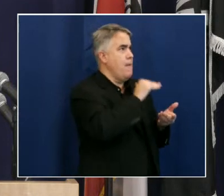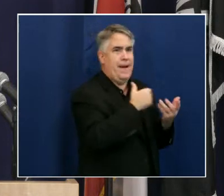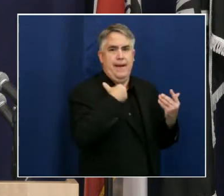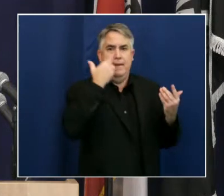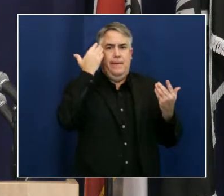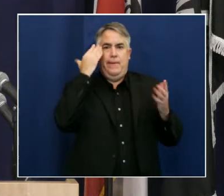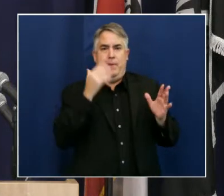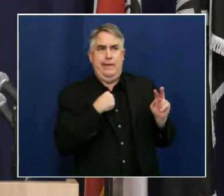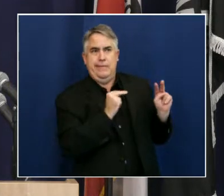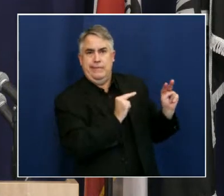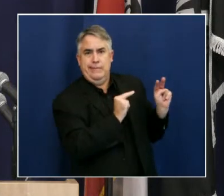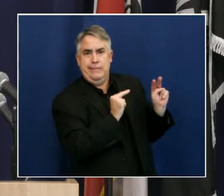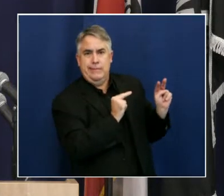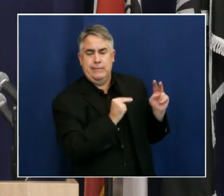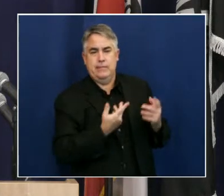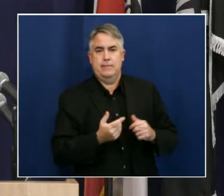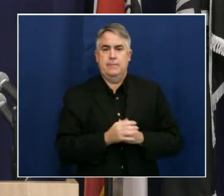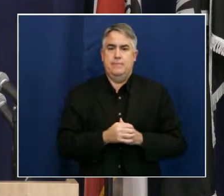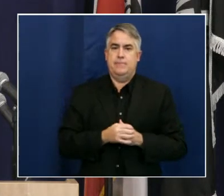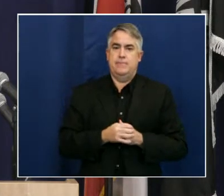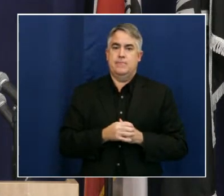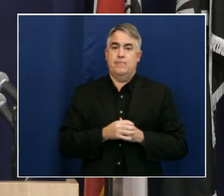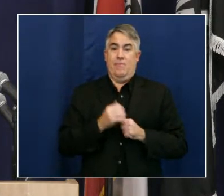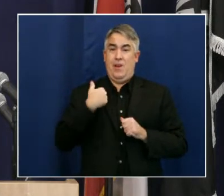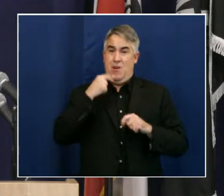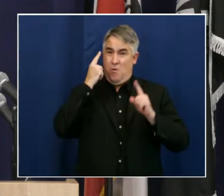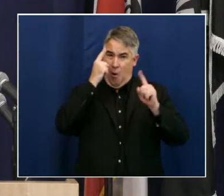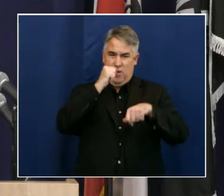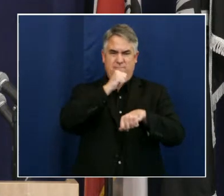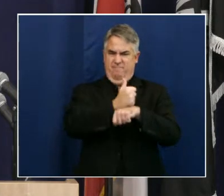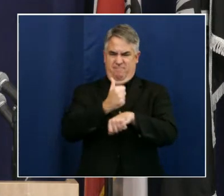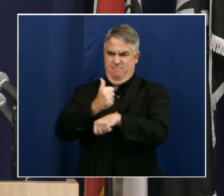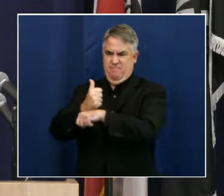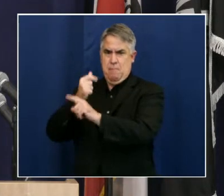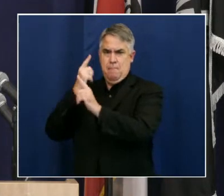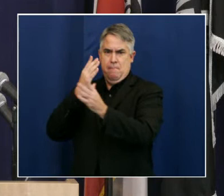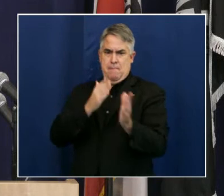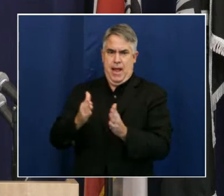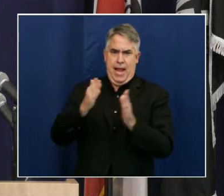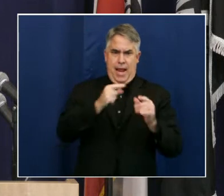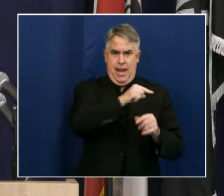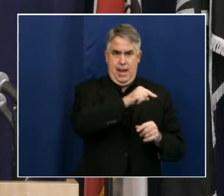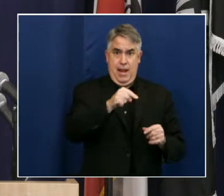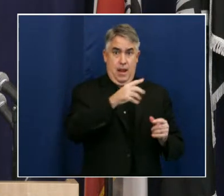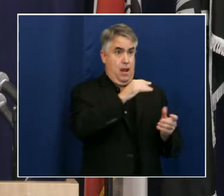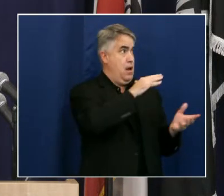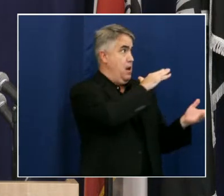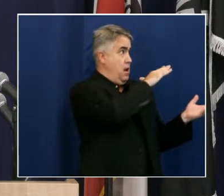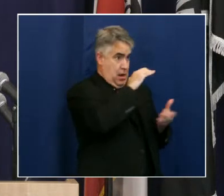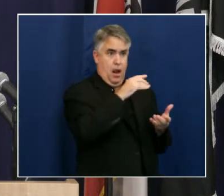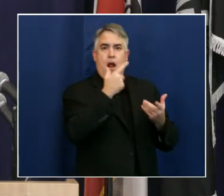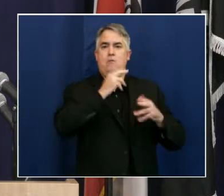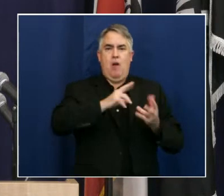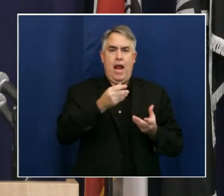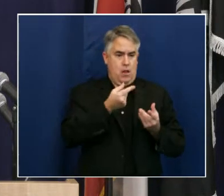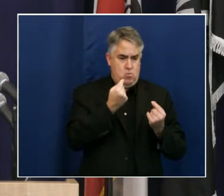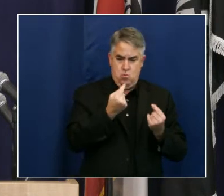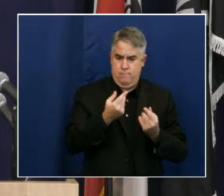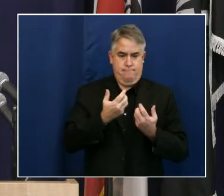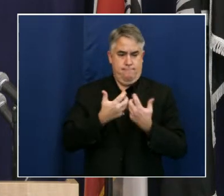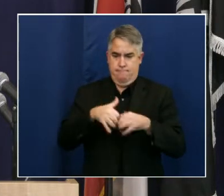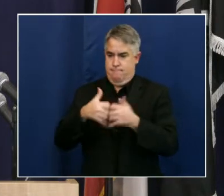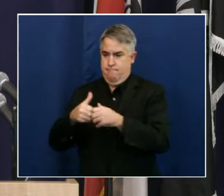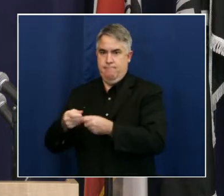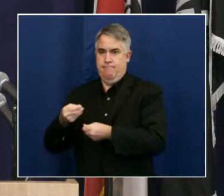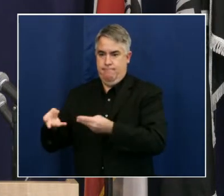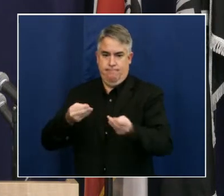we are trying to build out systems so we are ready to move swiftly as they arrive in whatever quantity they arrive, but we